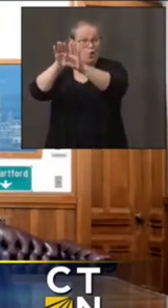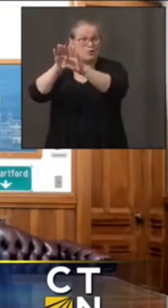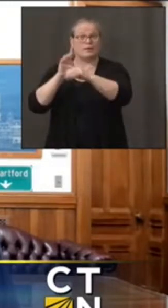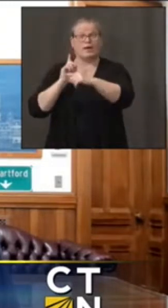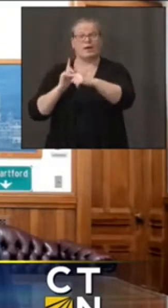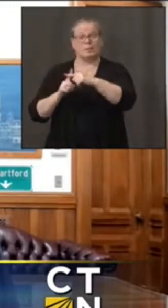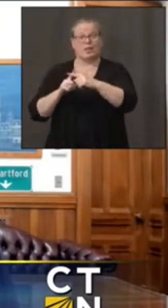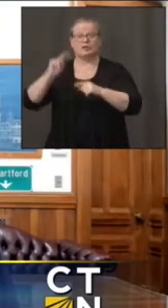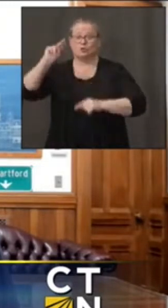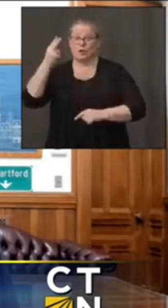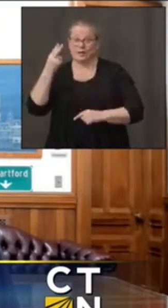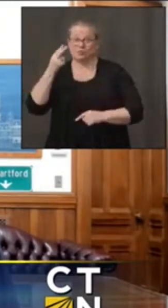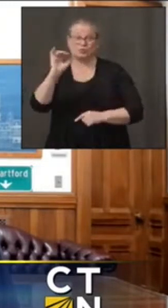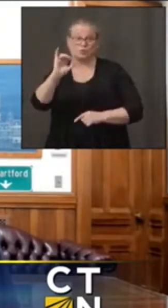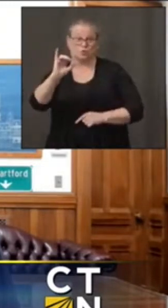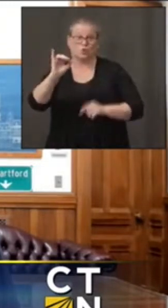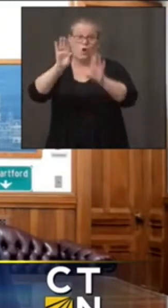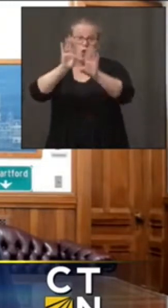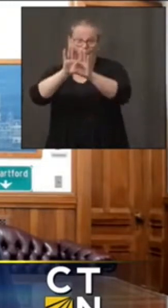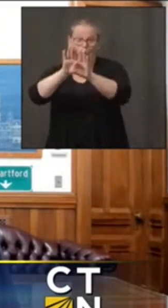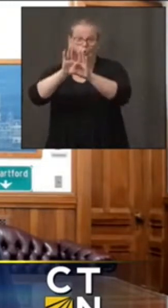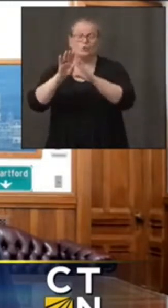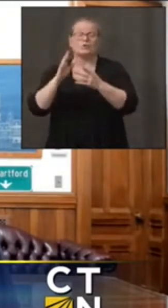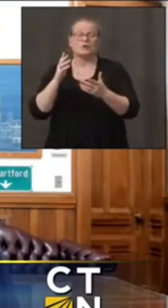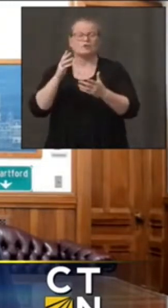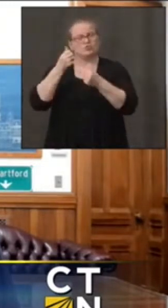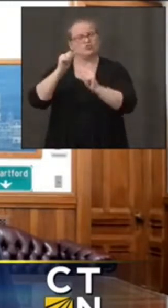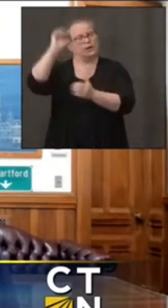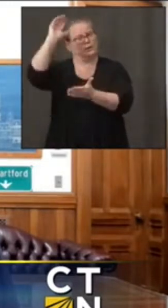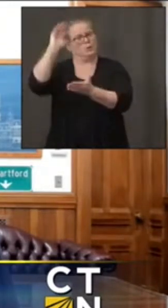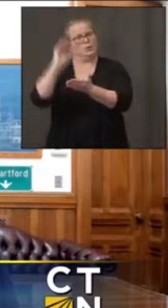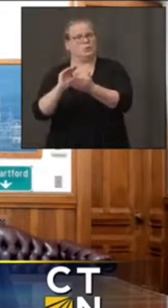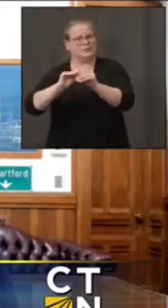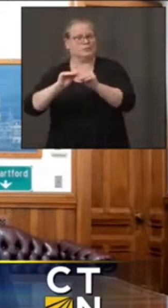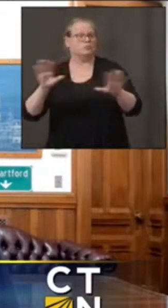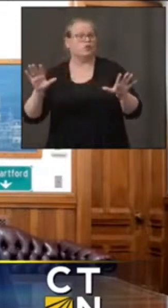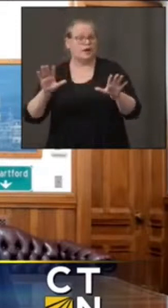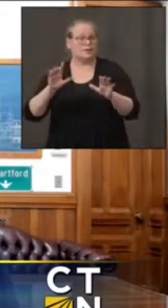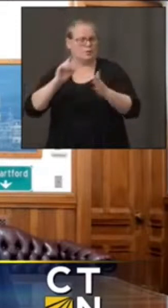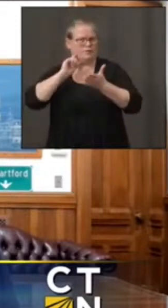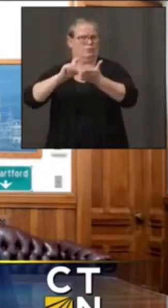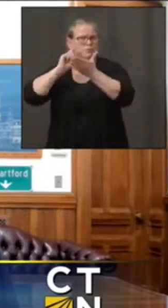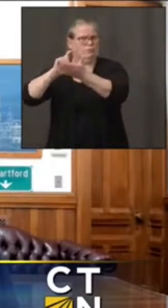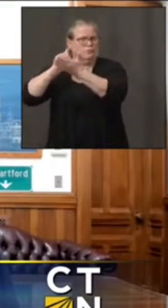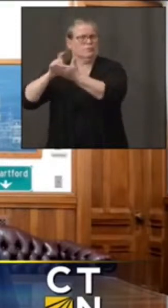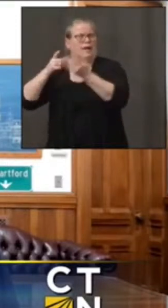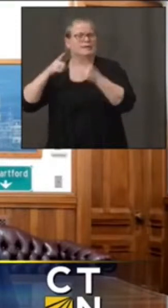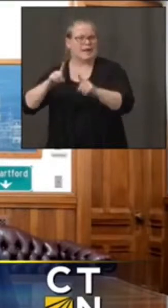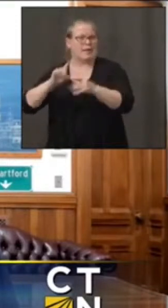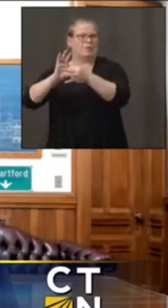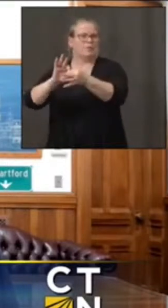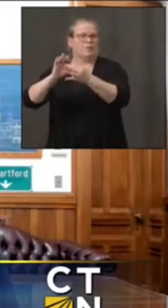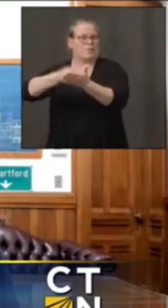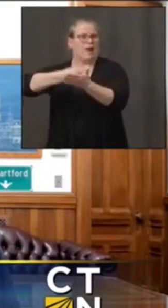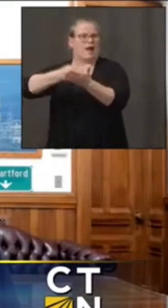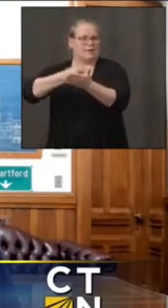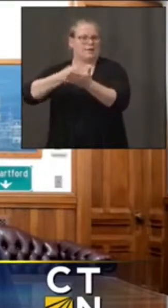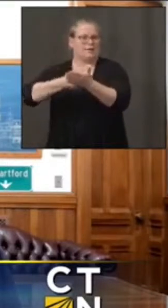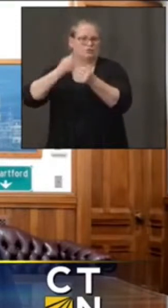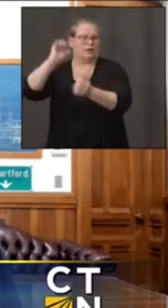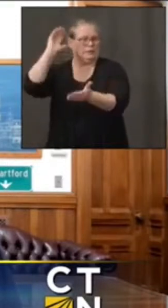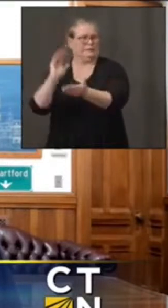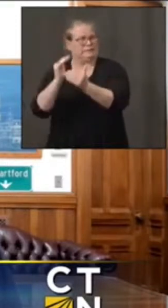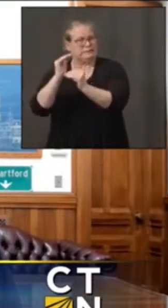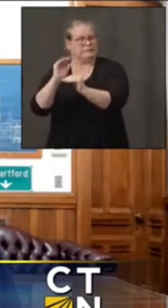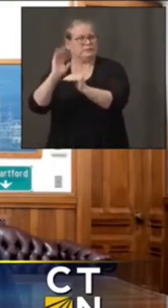in New Hampshire, but particularly to limit the spread that we have seen particularly within hockey and hockey-related activities.